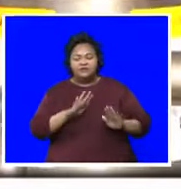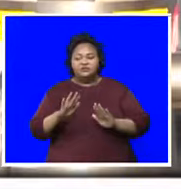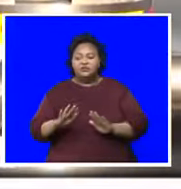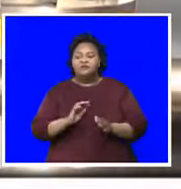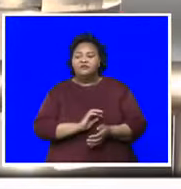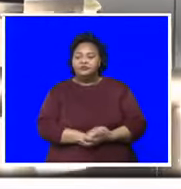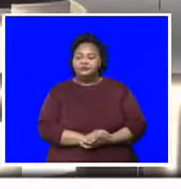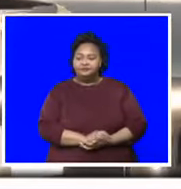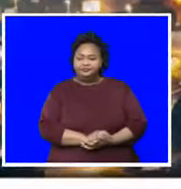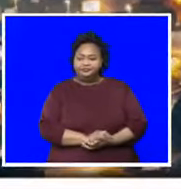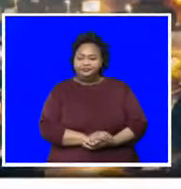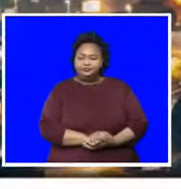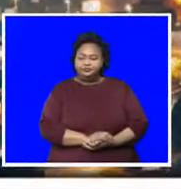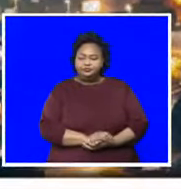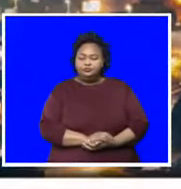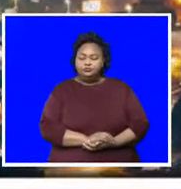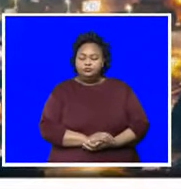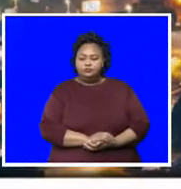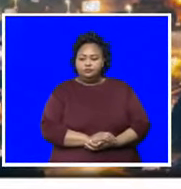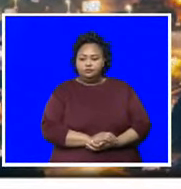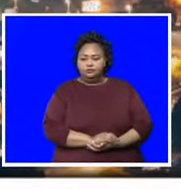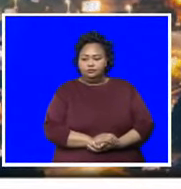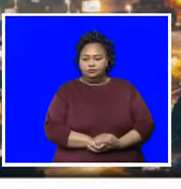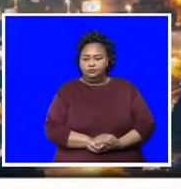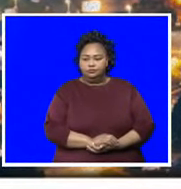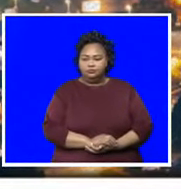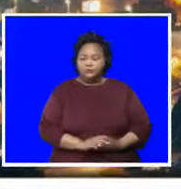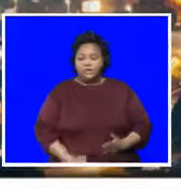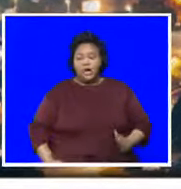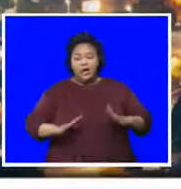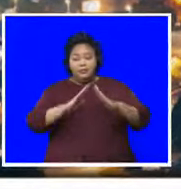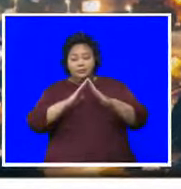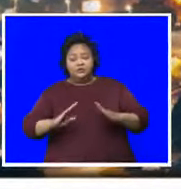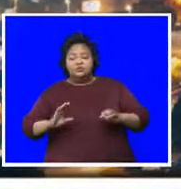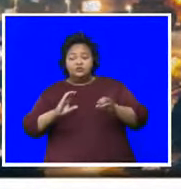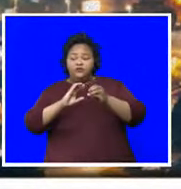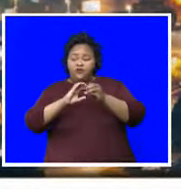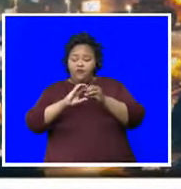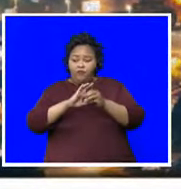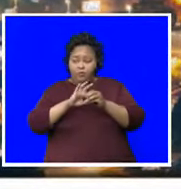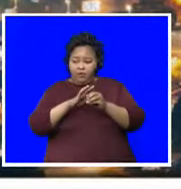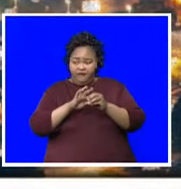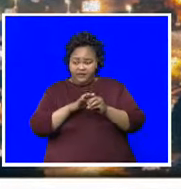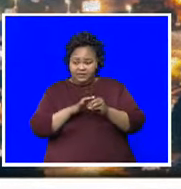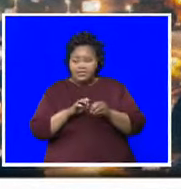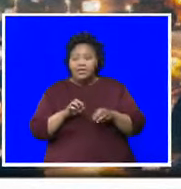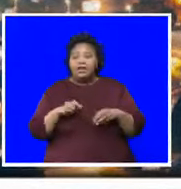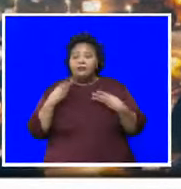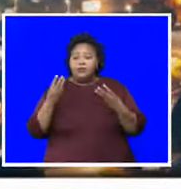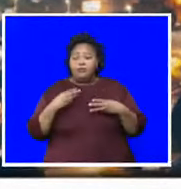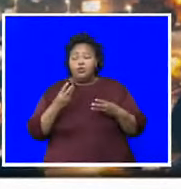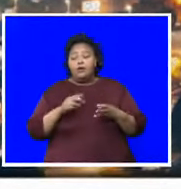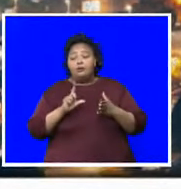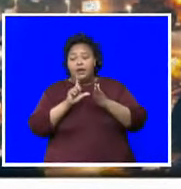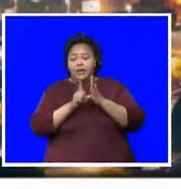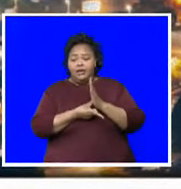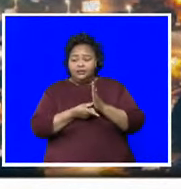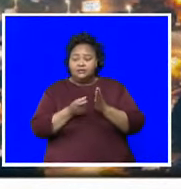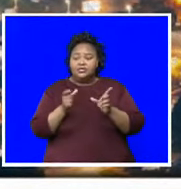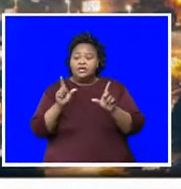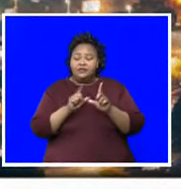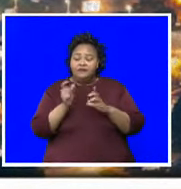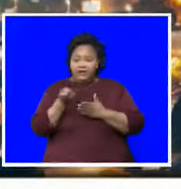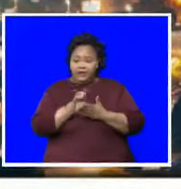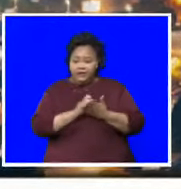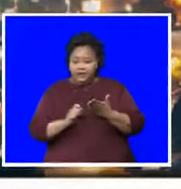Ntsinisa, Babane. The Ministry of Home Affairs has started processing late registration certificates following a backlog